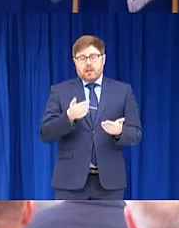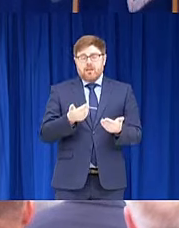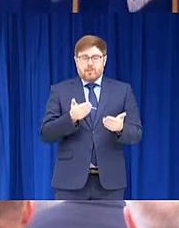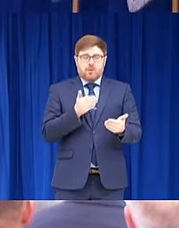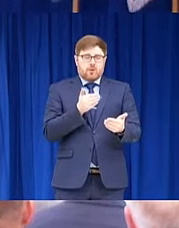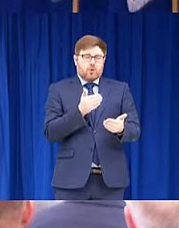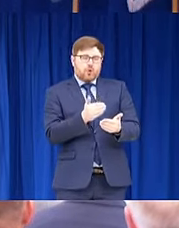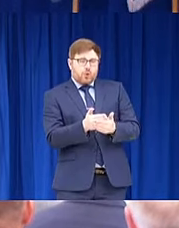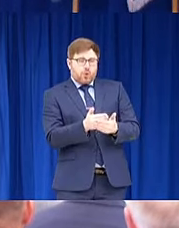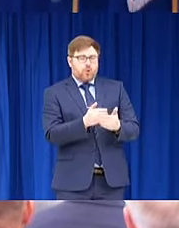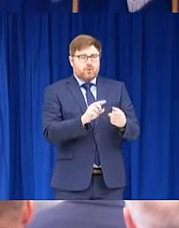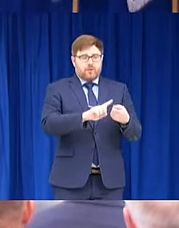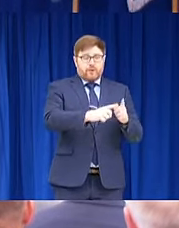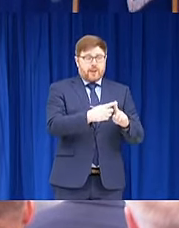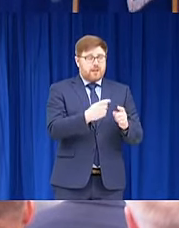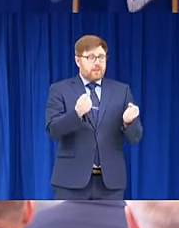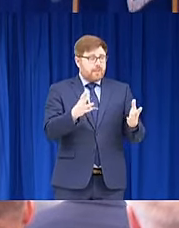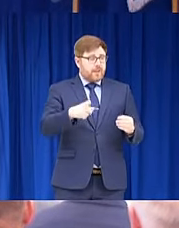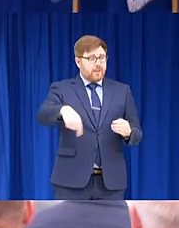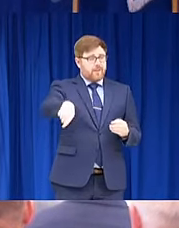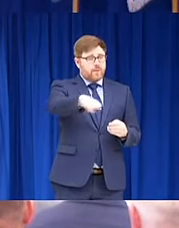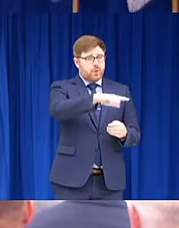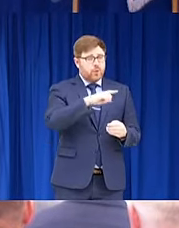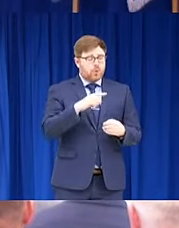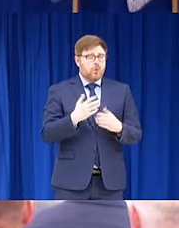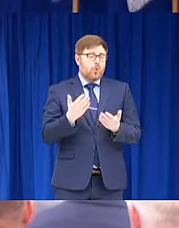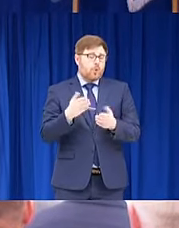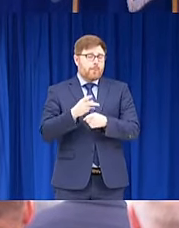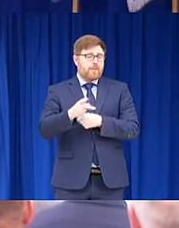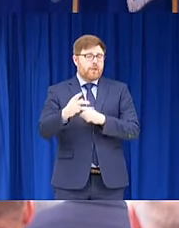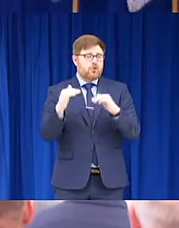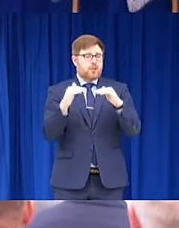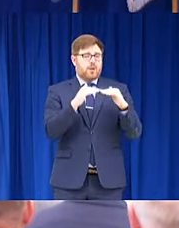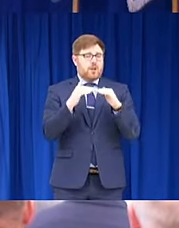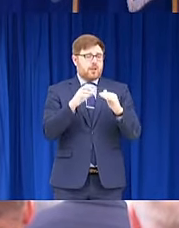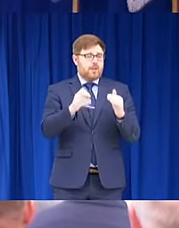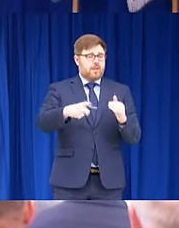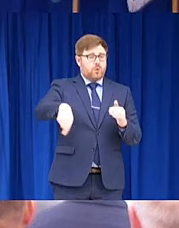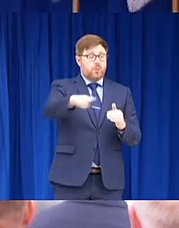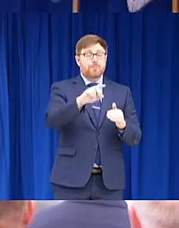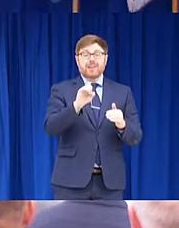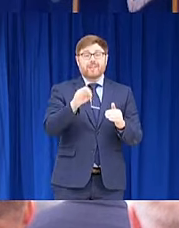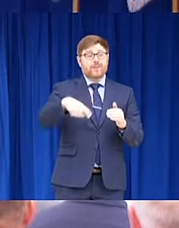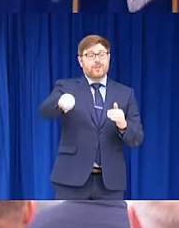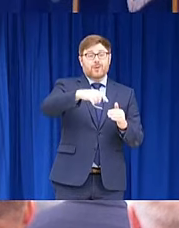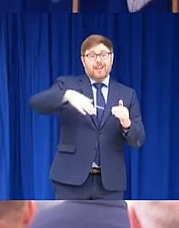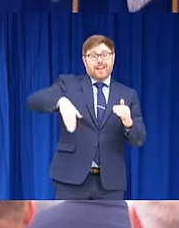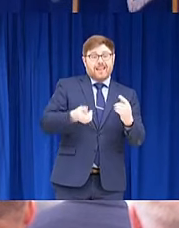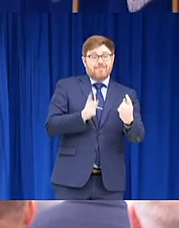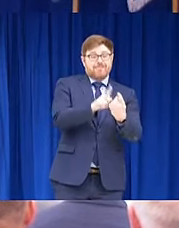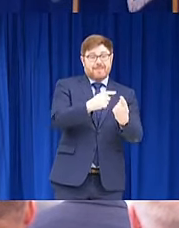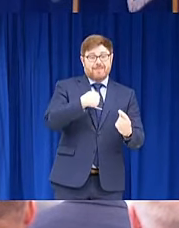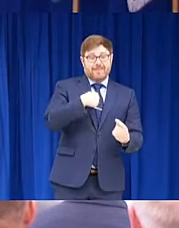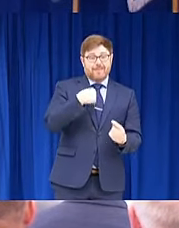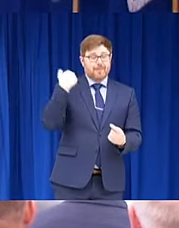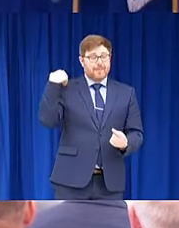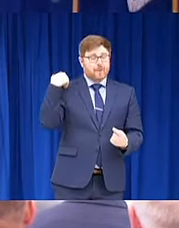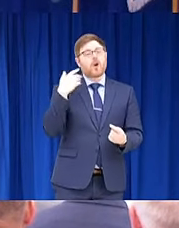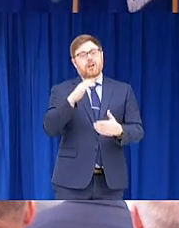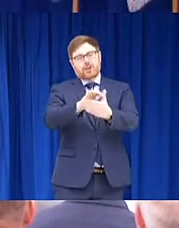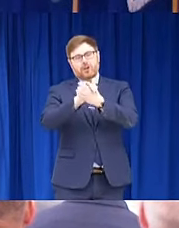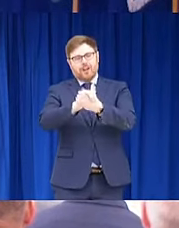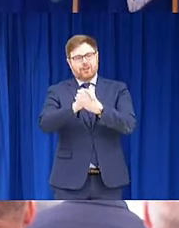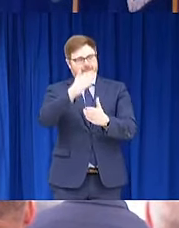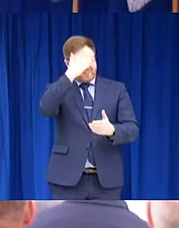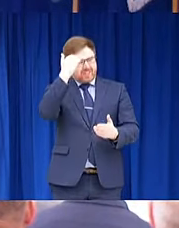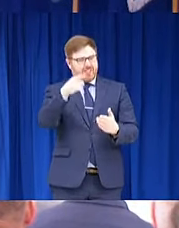professional colleague of many of you, but for those of you who have never met me, well, congratulations, because you are meeting